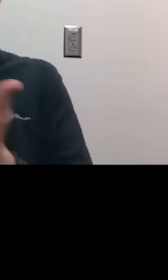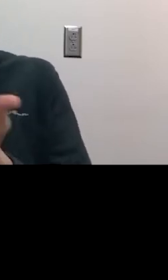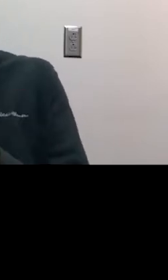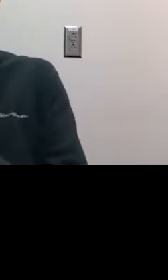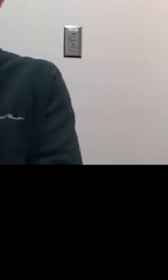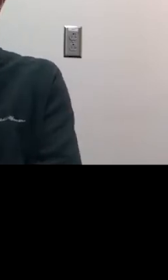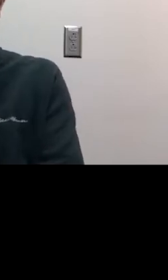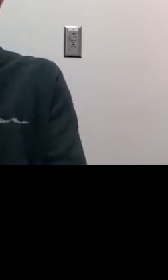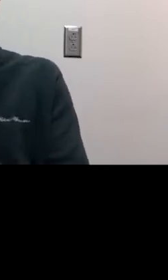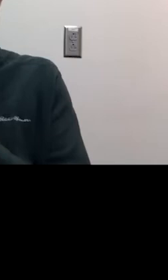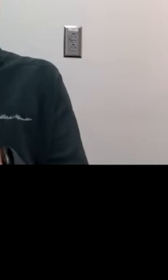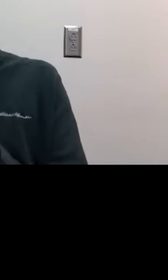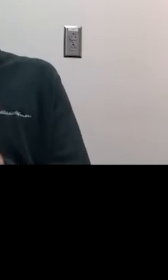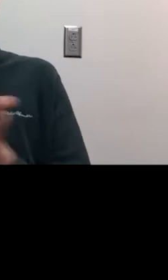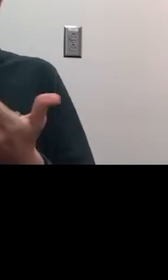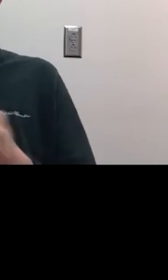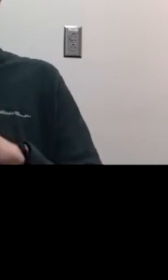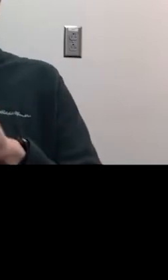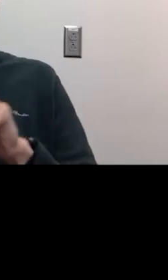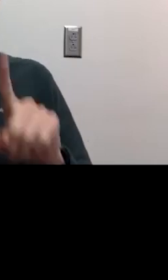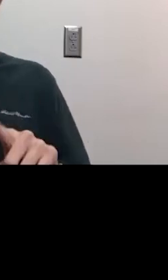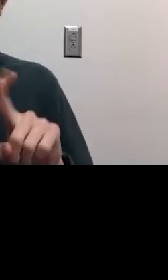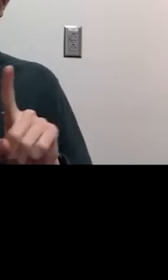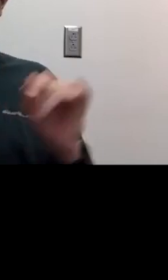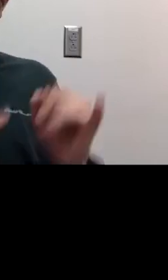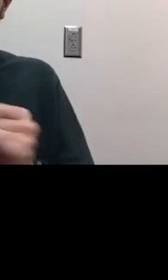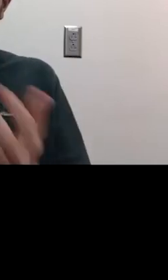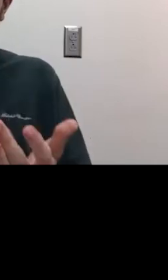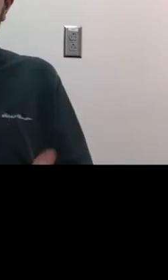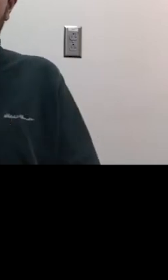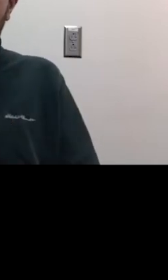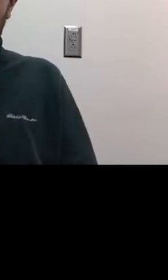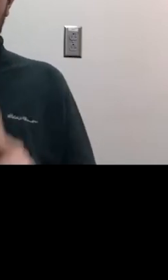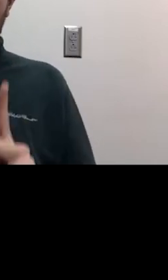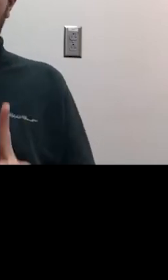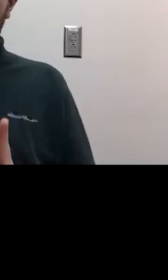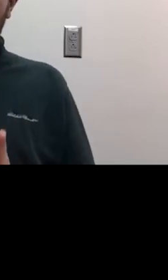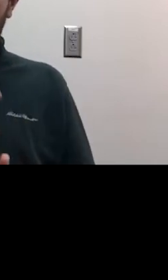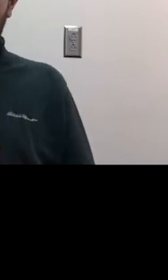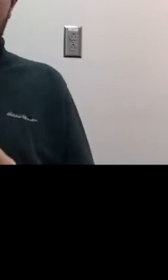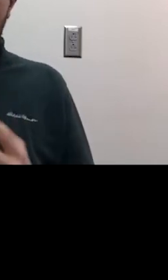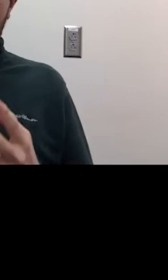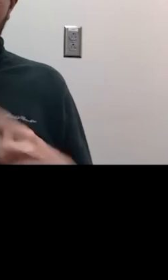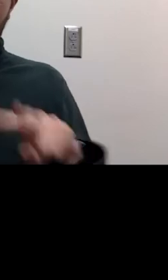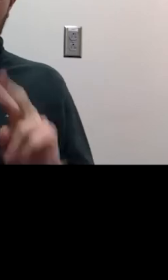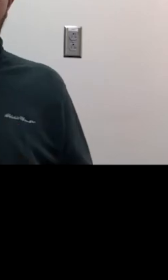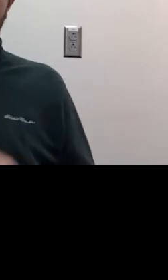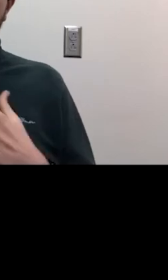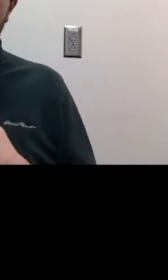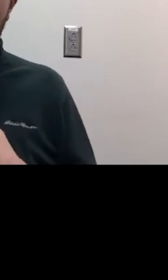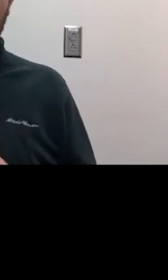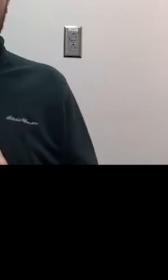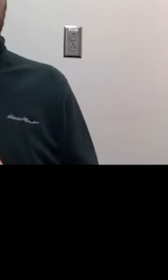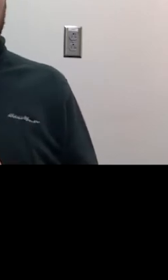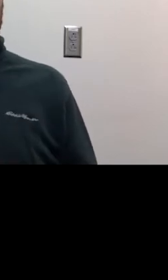recognizing how things are different for different people. And people really value that. so there is that reason to do social